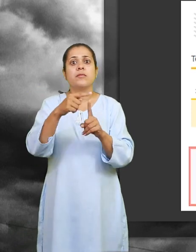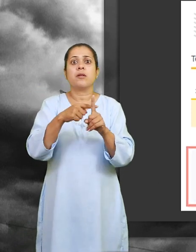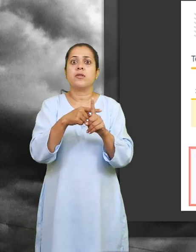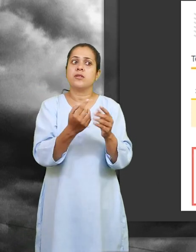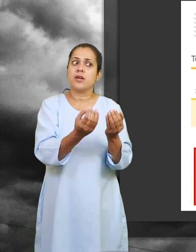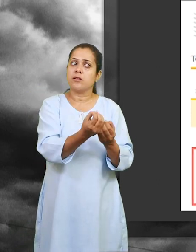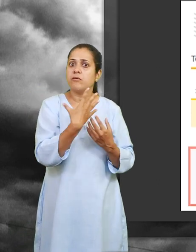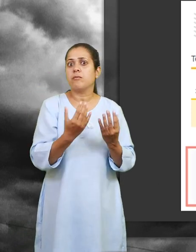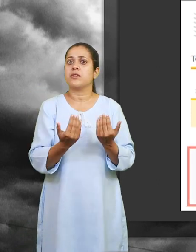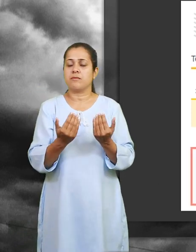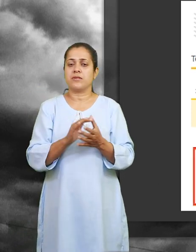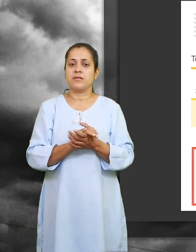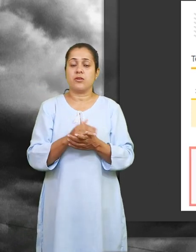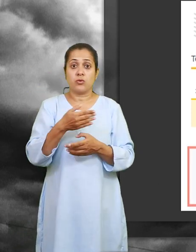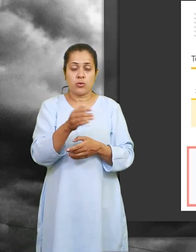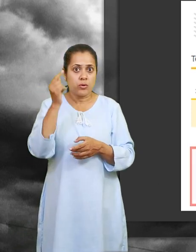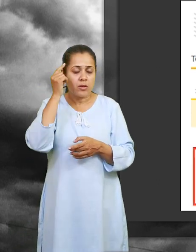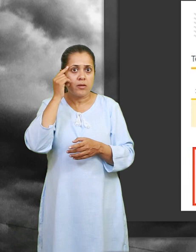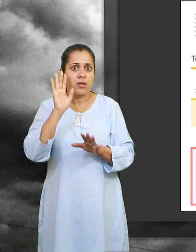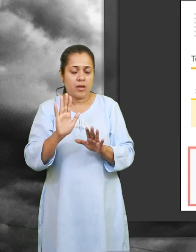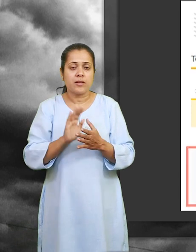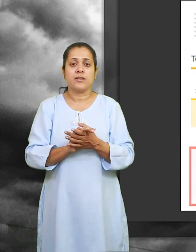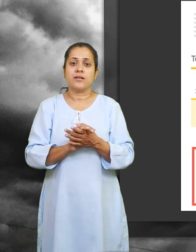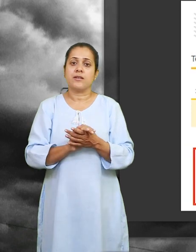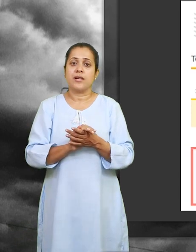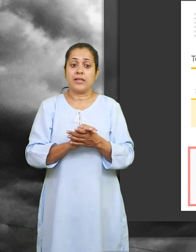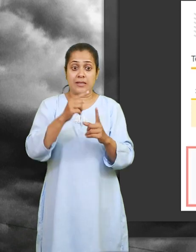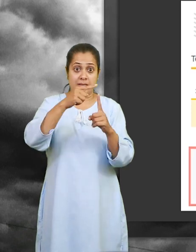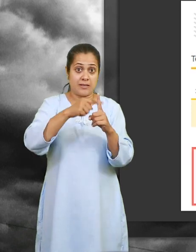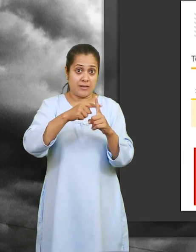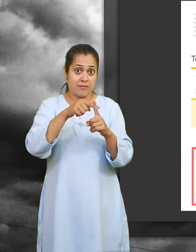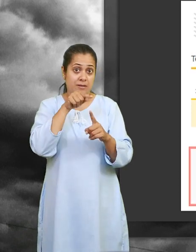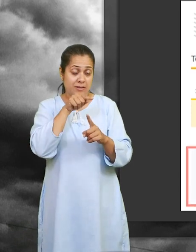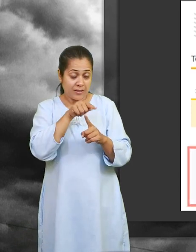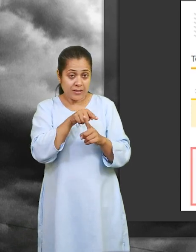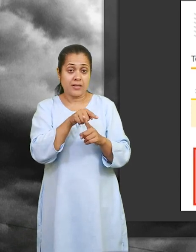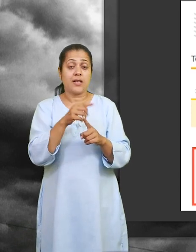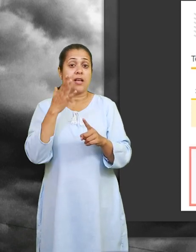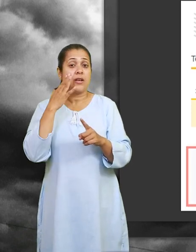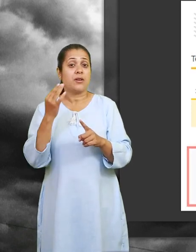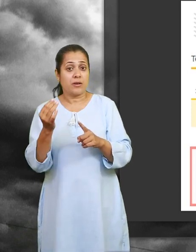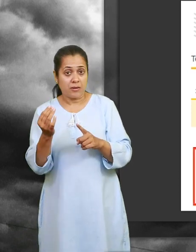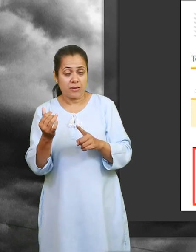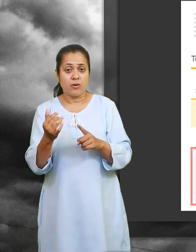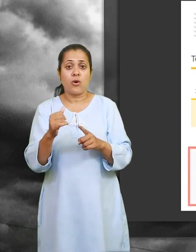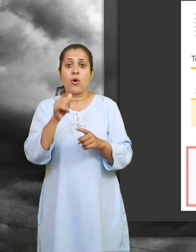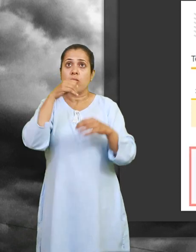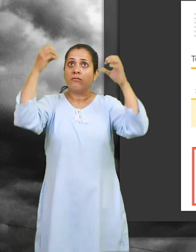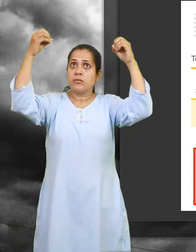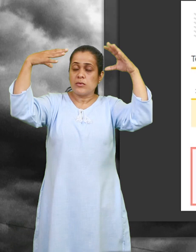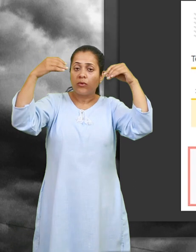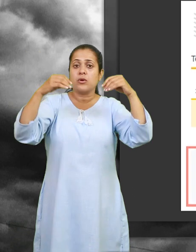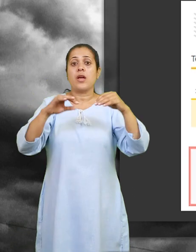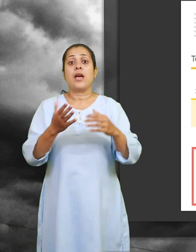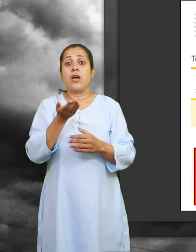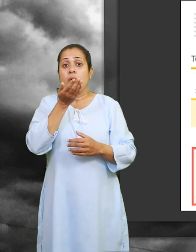So you need to understand over here that temperature humidity, rainfall, and